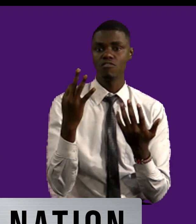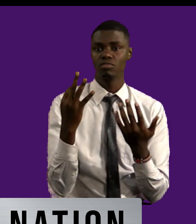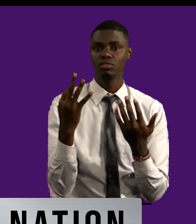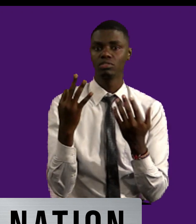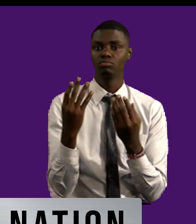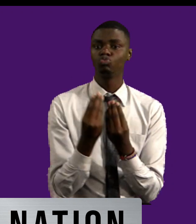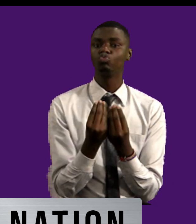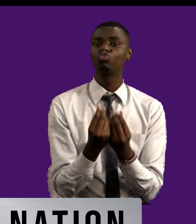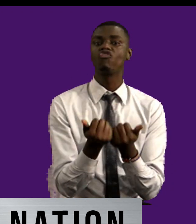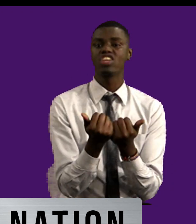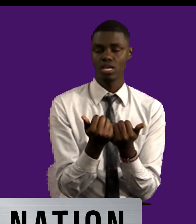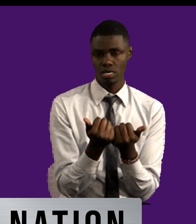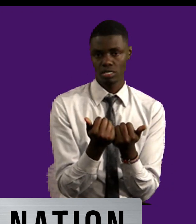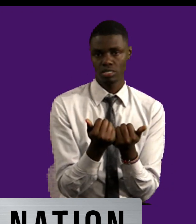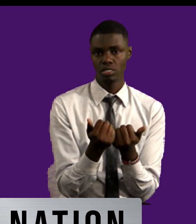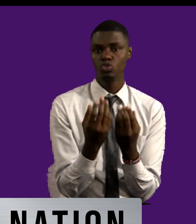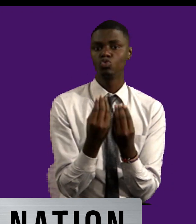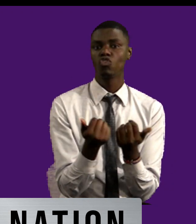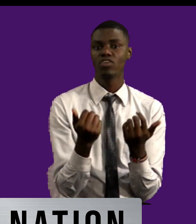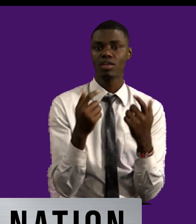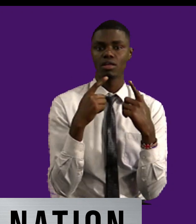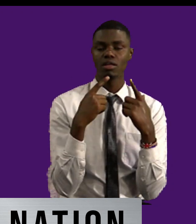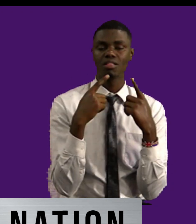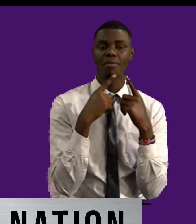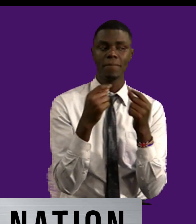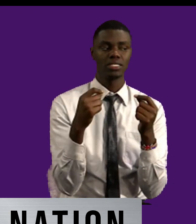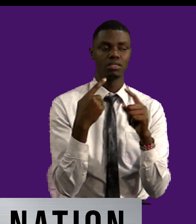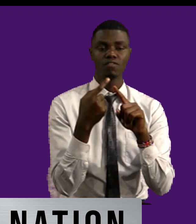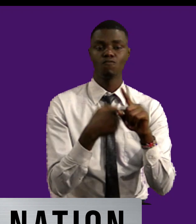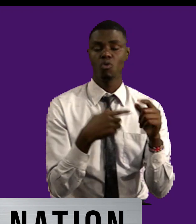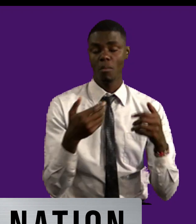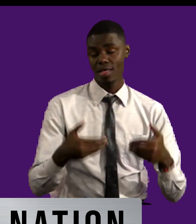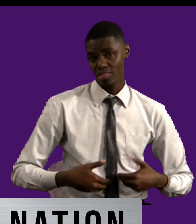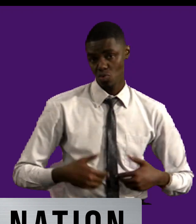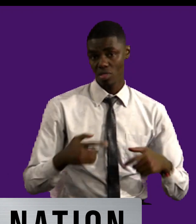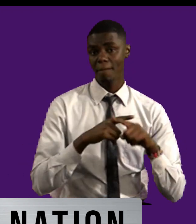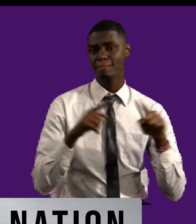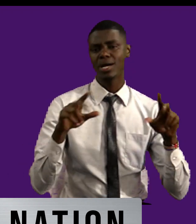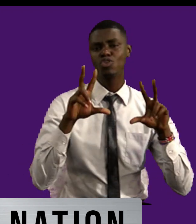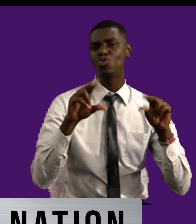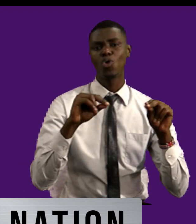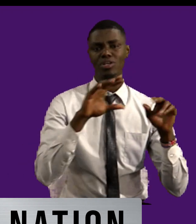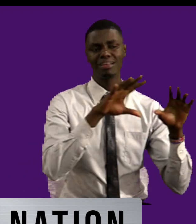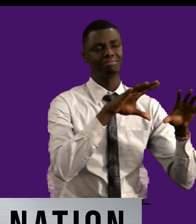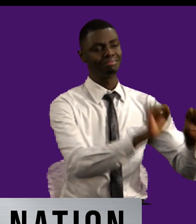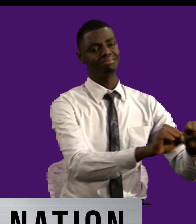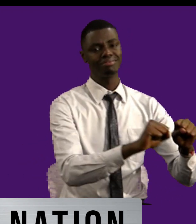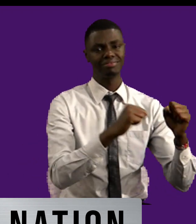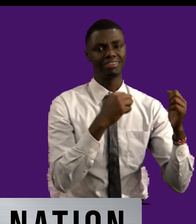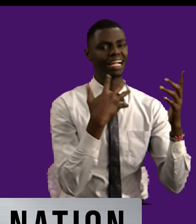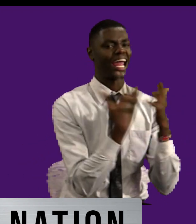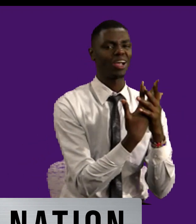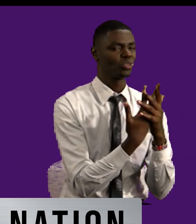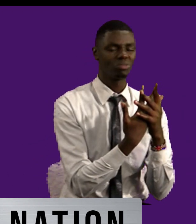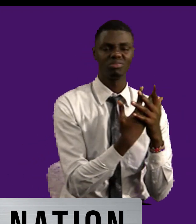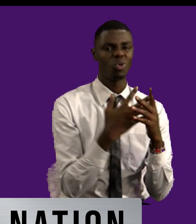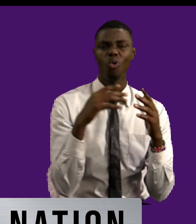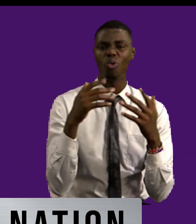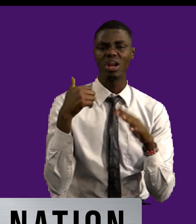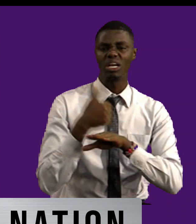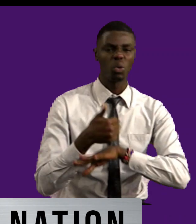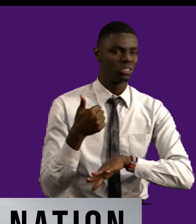countering the messages from the youths, but not abductions or torture at all. It's